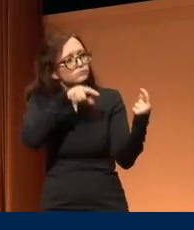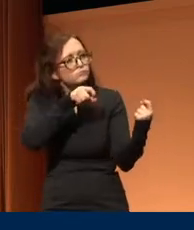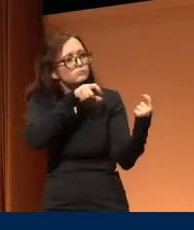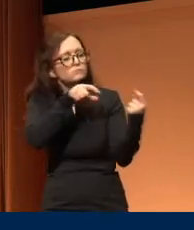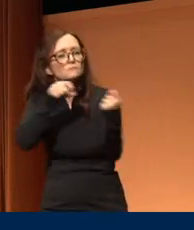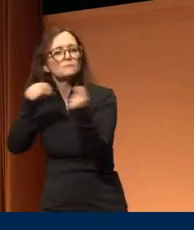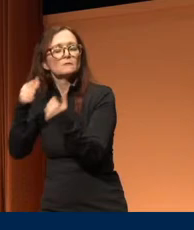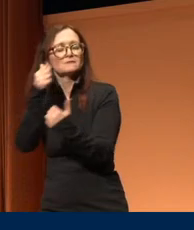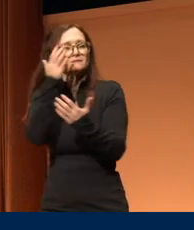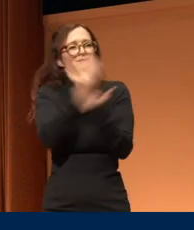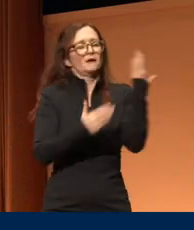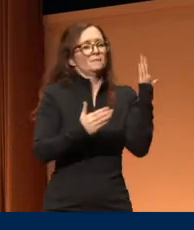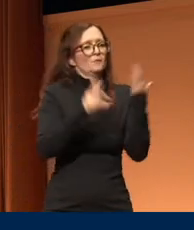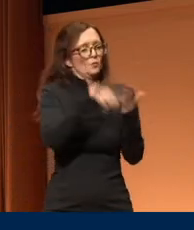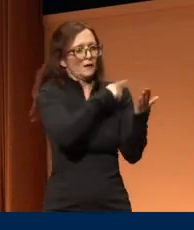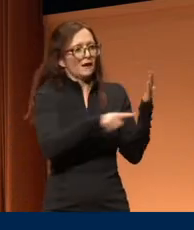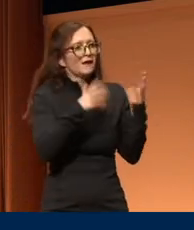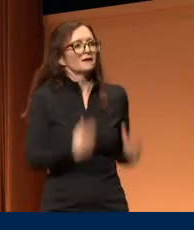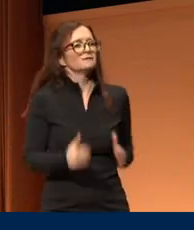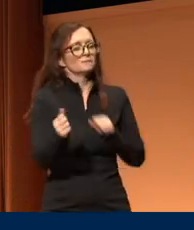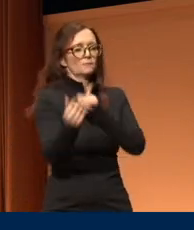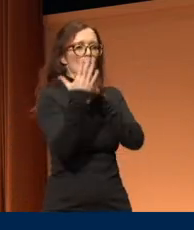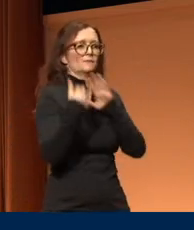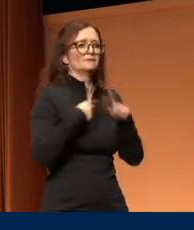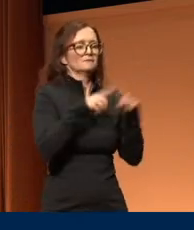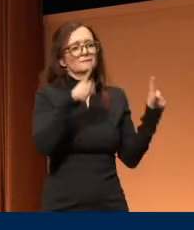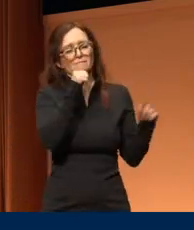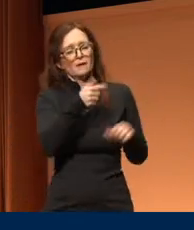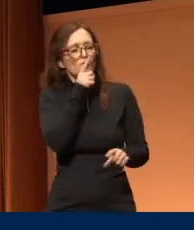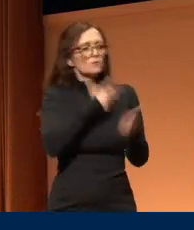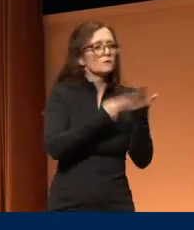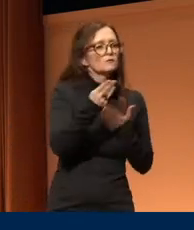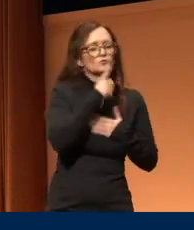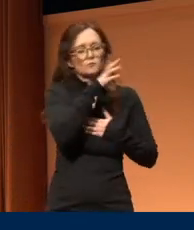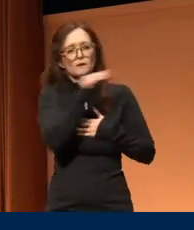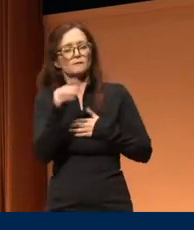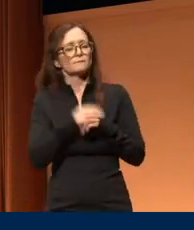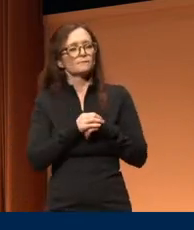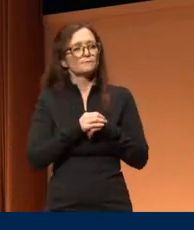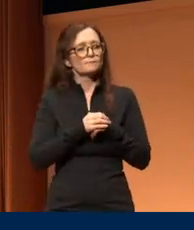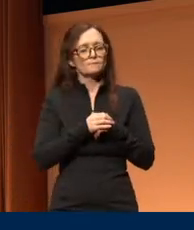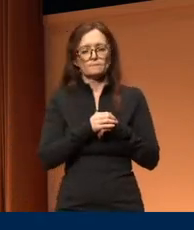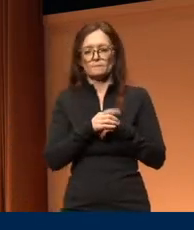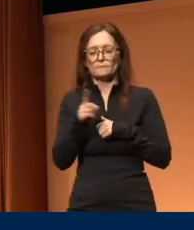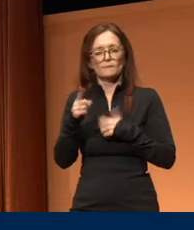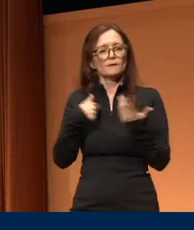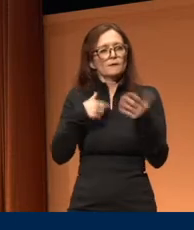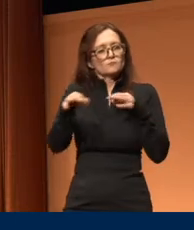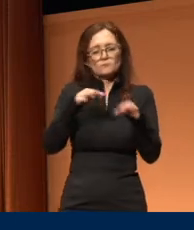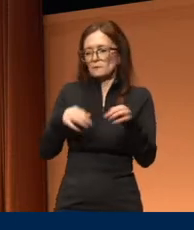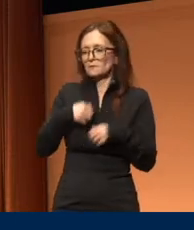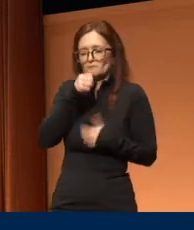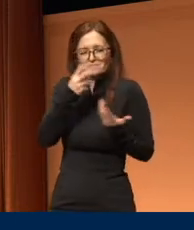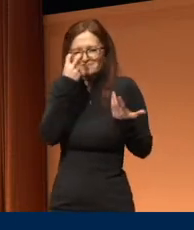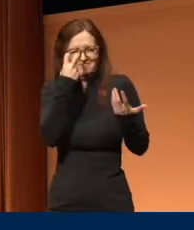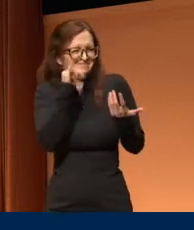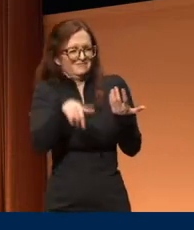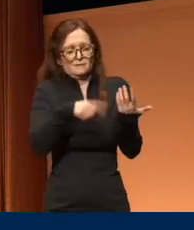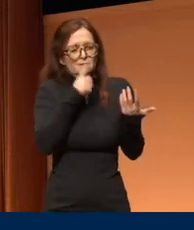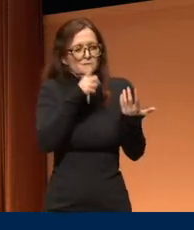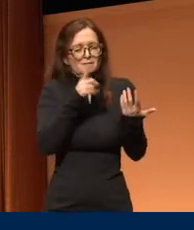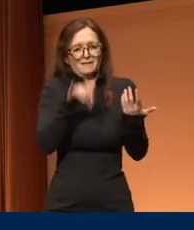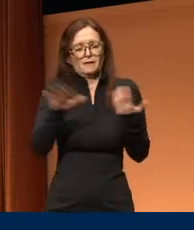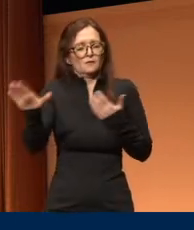Some critics reproach me for putting too much emphasis on truth and not enough on power. Upon reflection, though, I do not think that is where the mistake